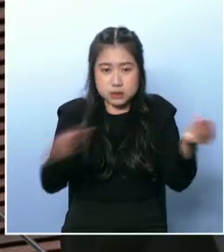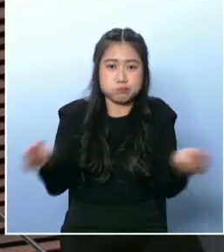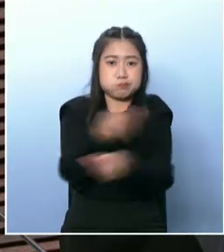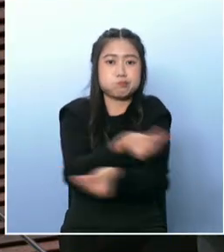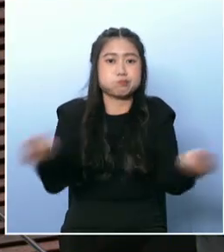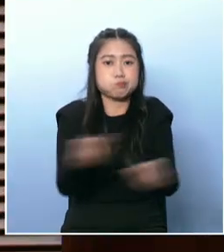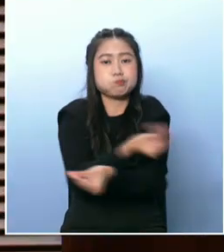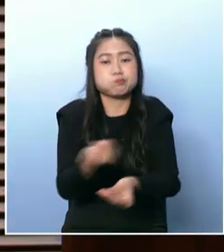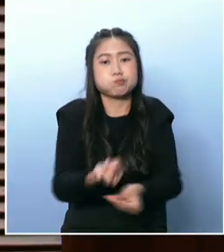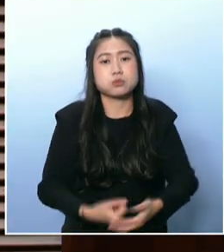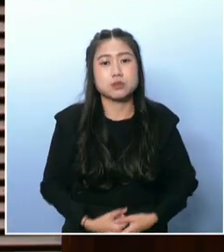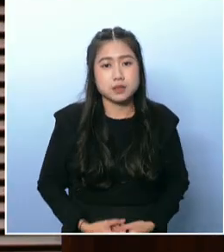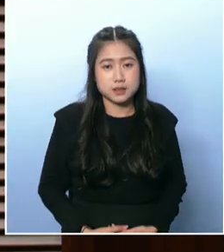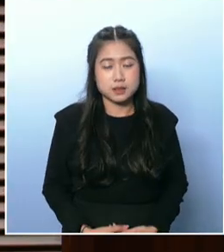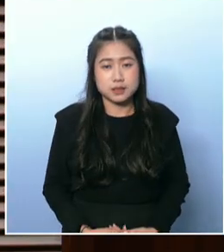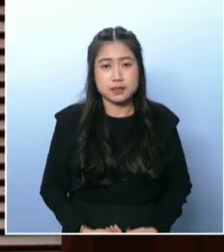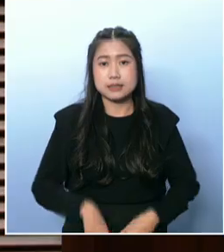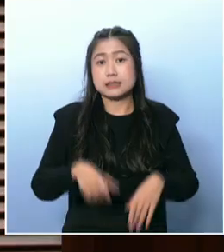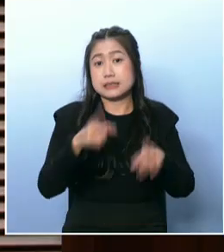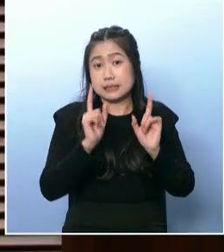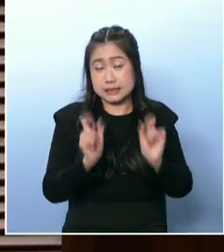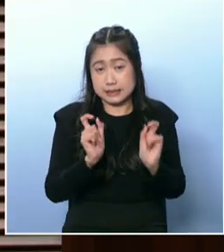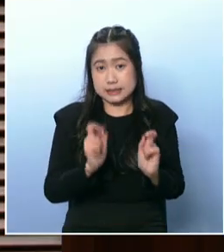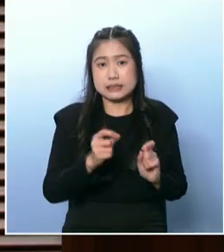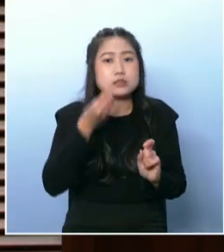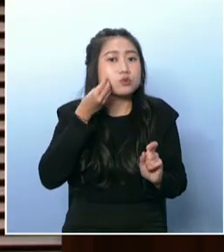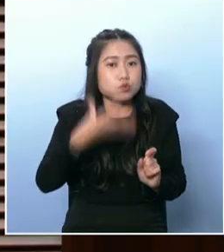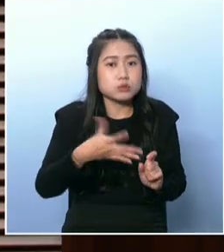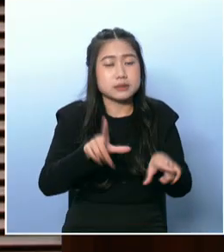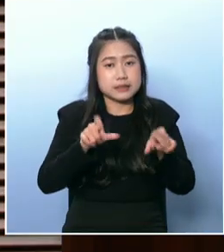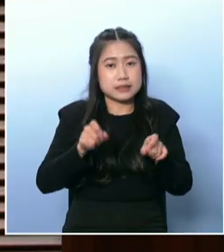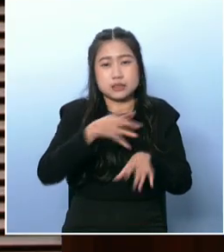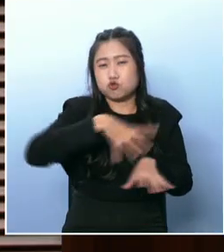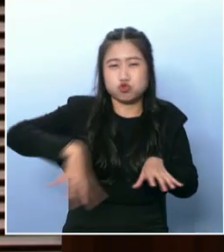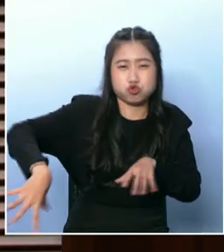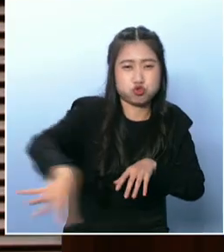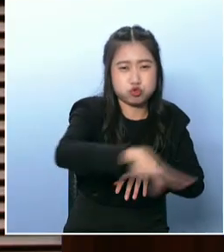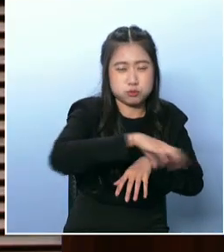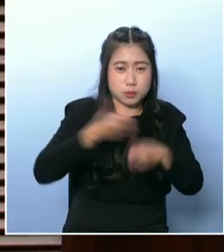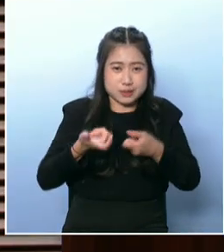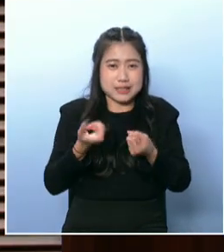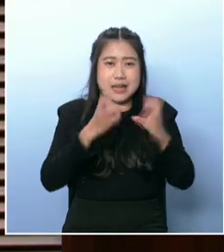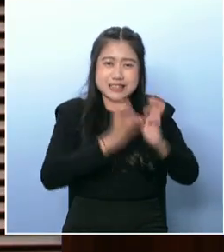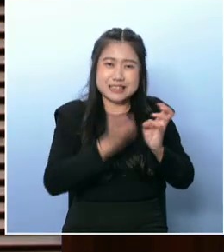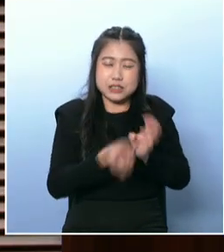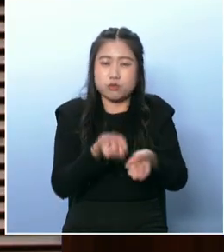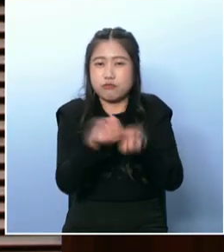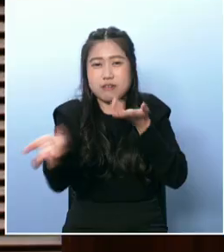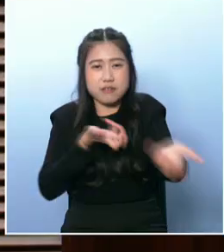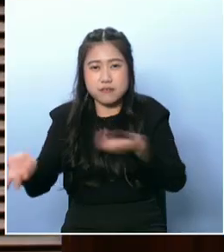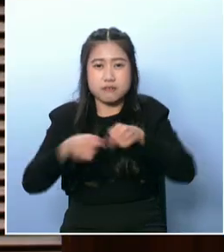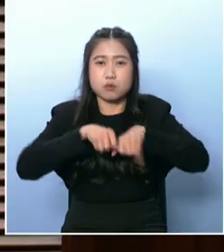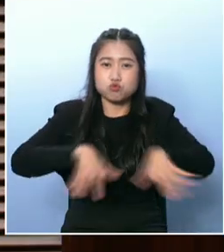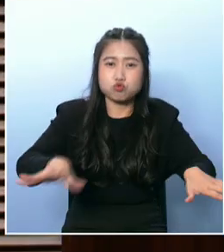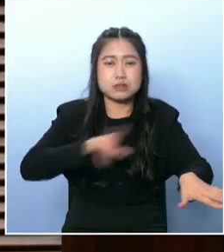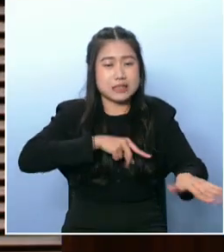the information amongst the various departments. So that means the current exemption will be able to